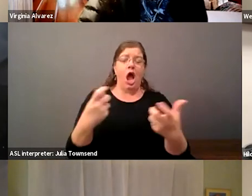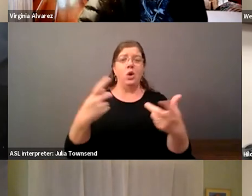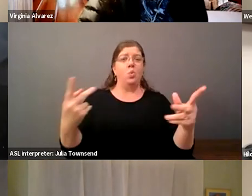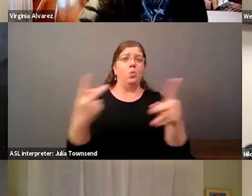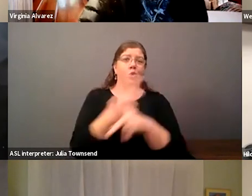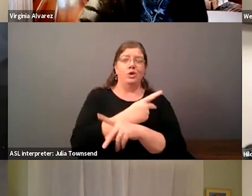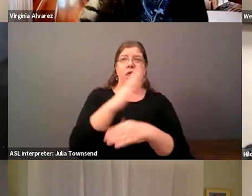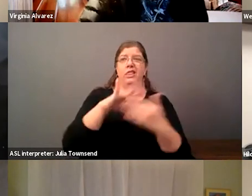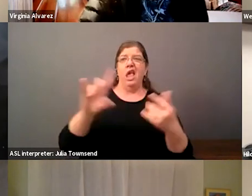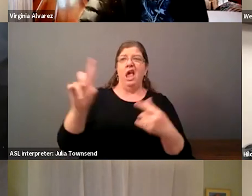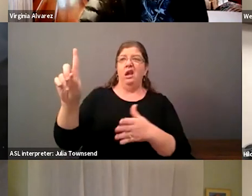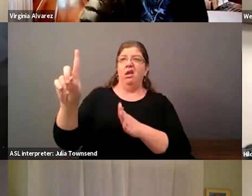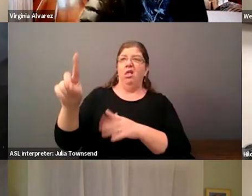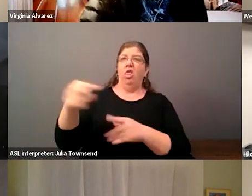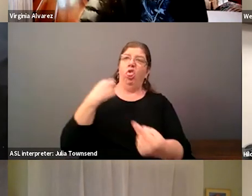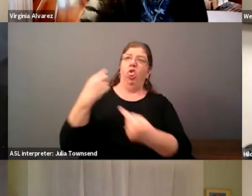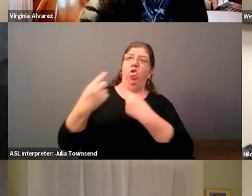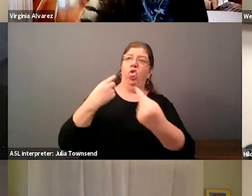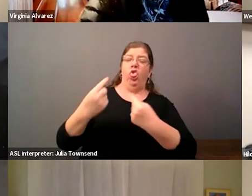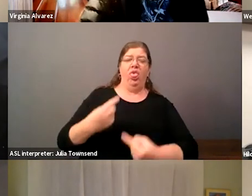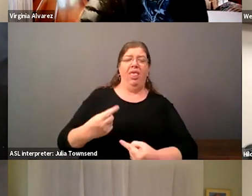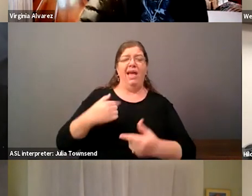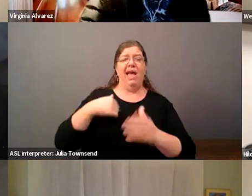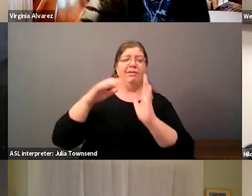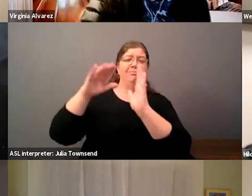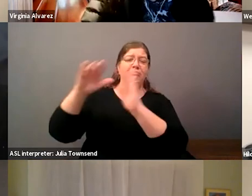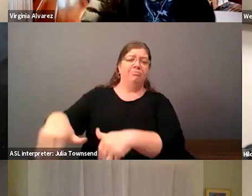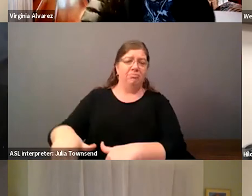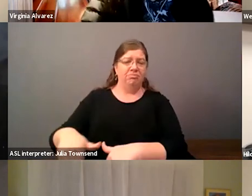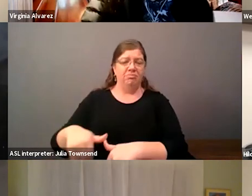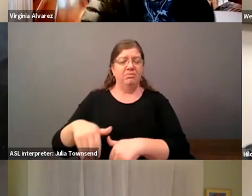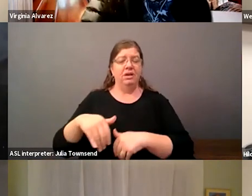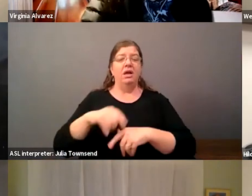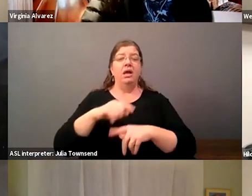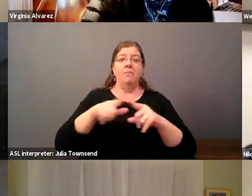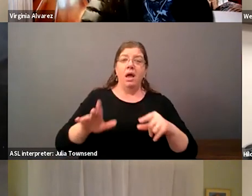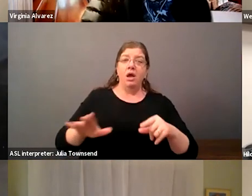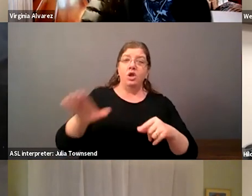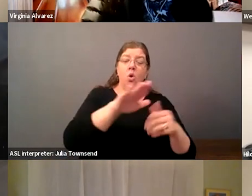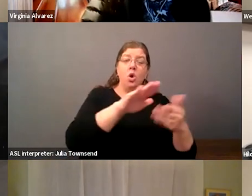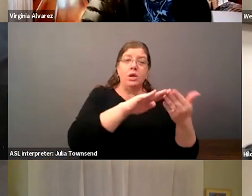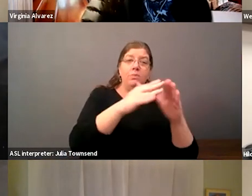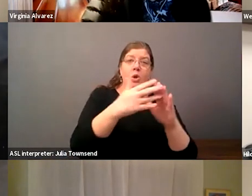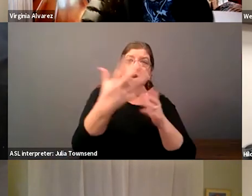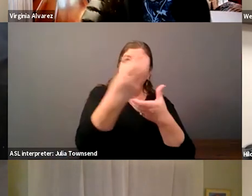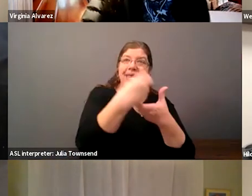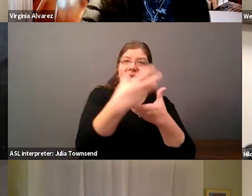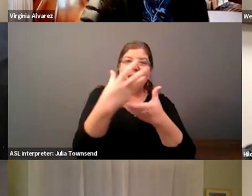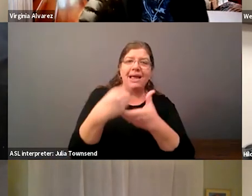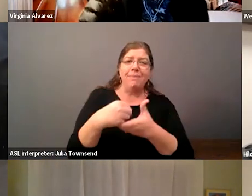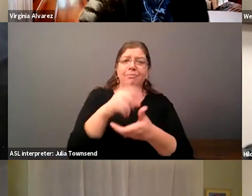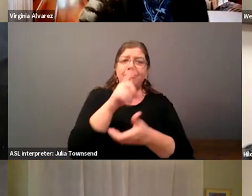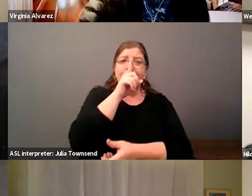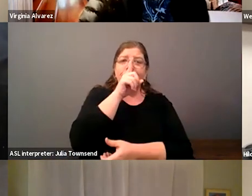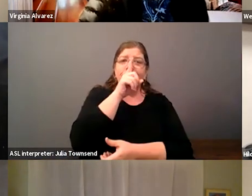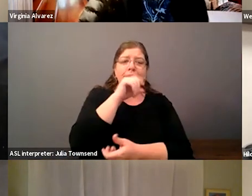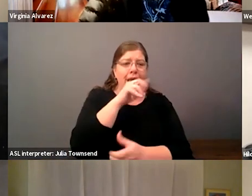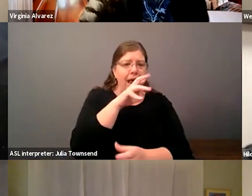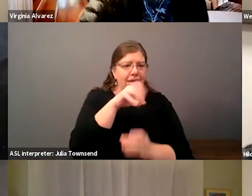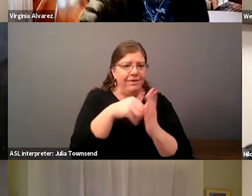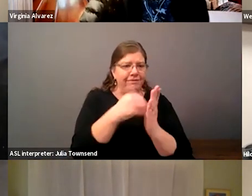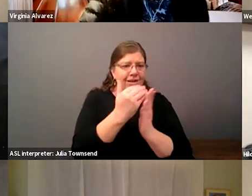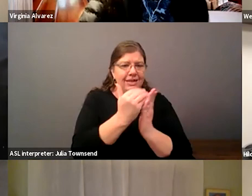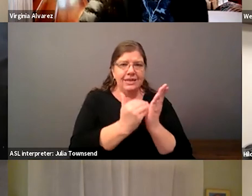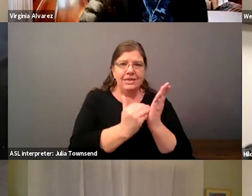insults that i have personally faced but your community engagement isn't even listed i hope i'm not